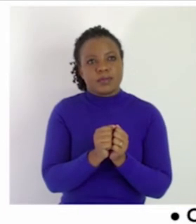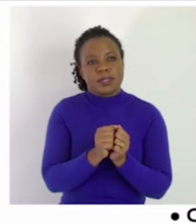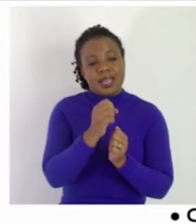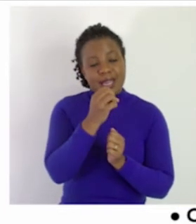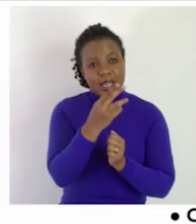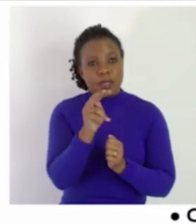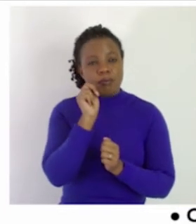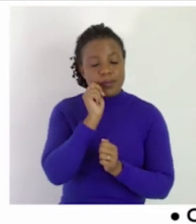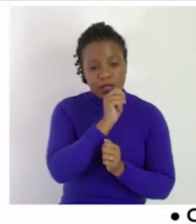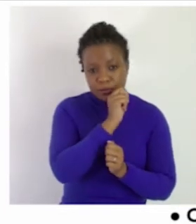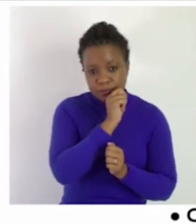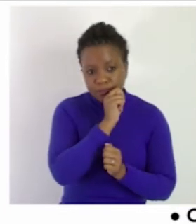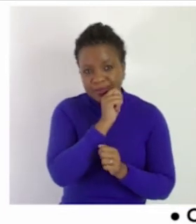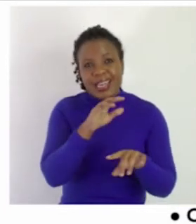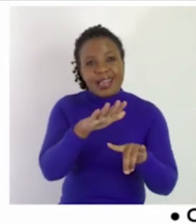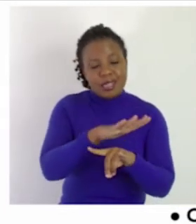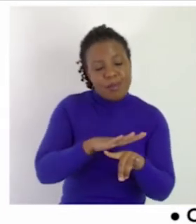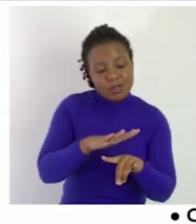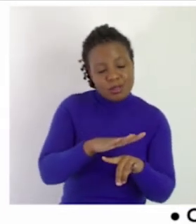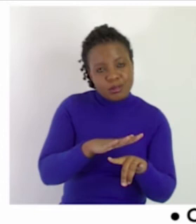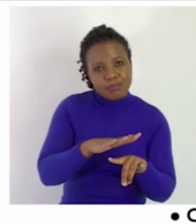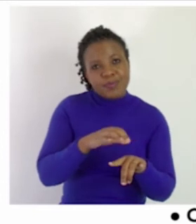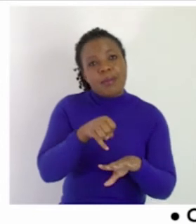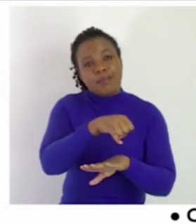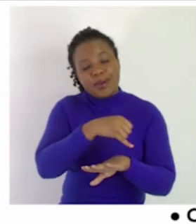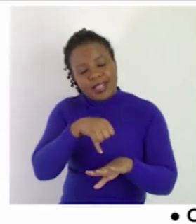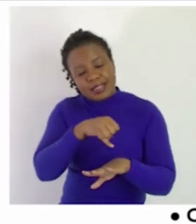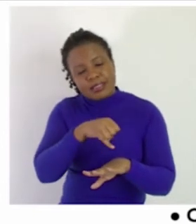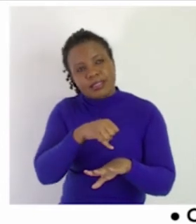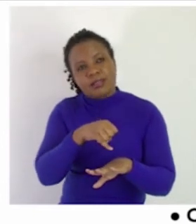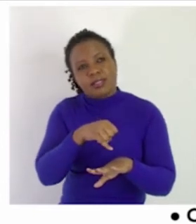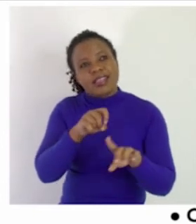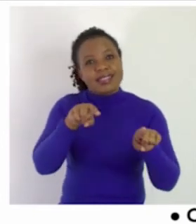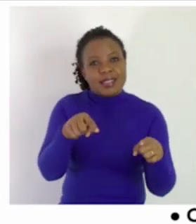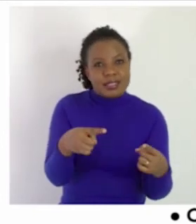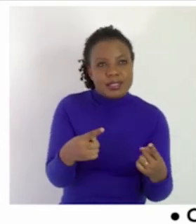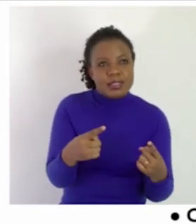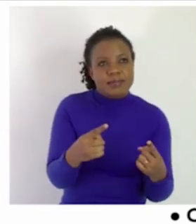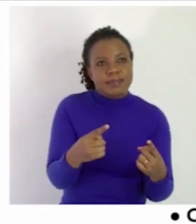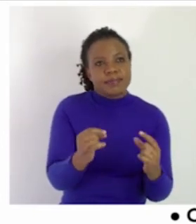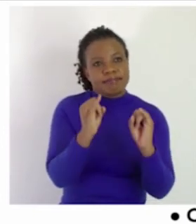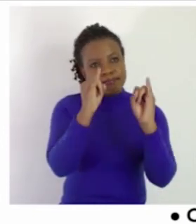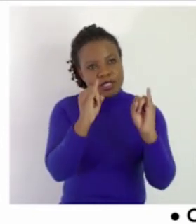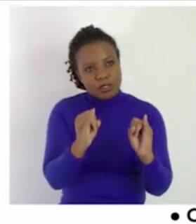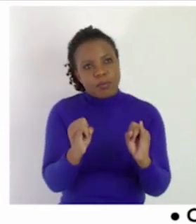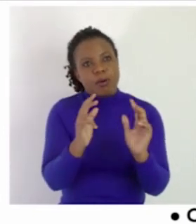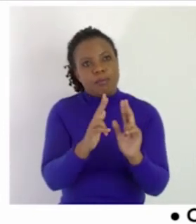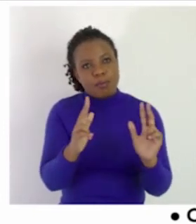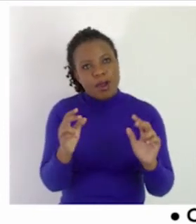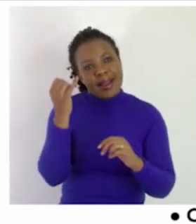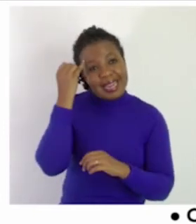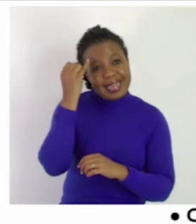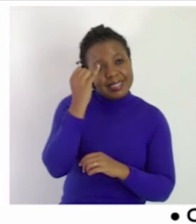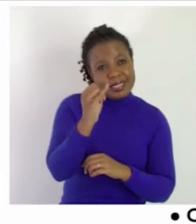Countable nouns are animals, places, things, individual people